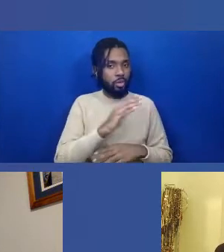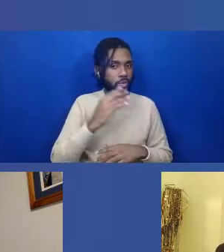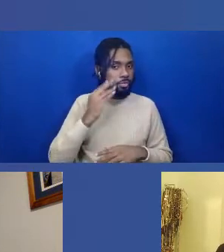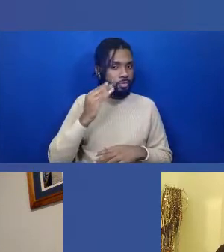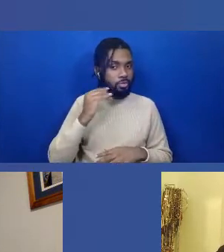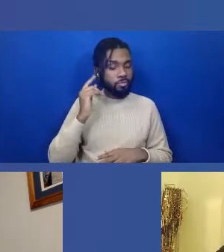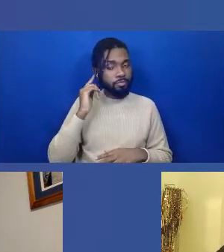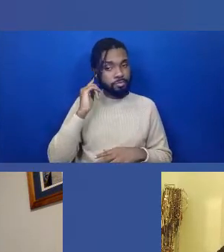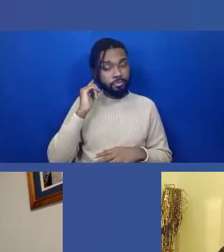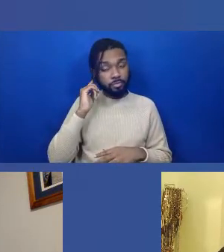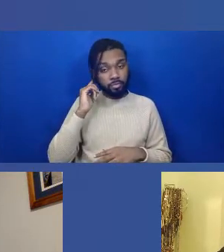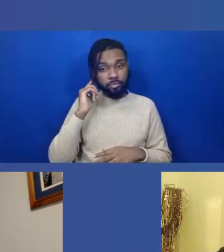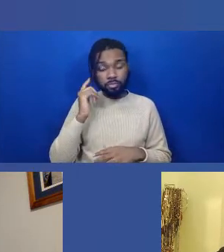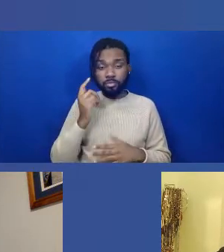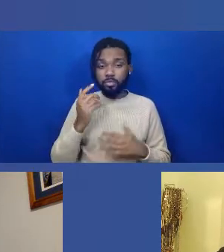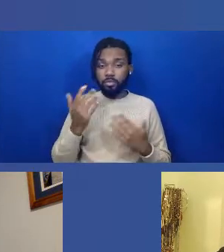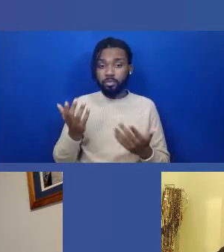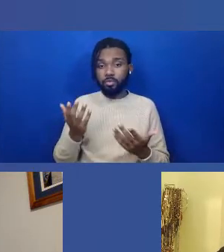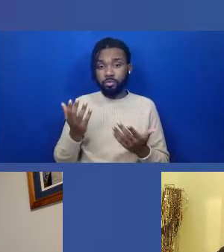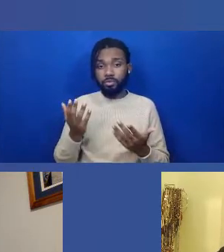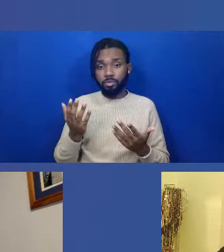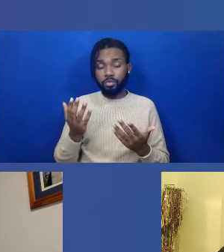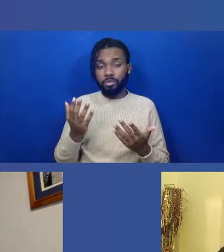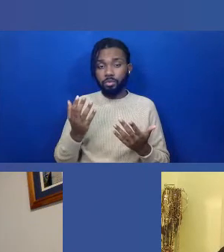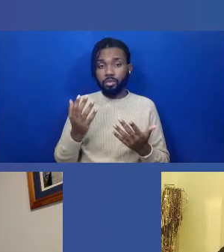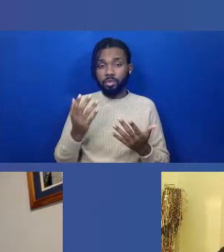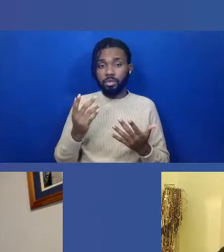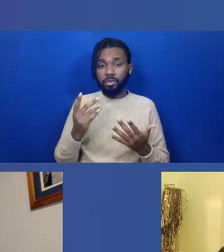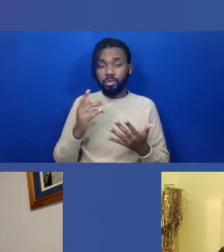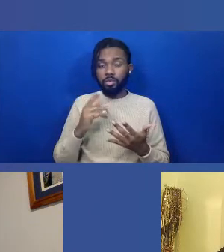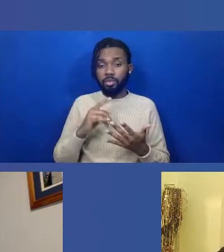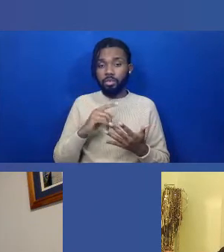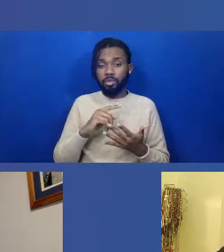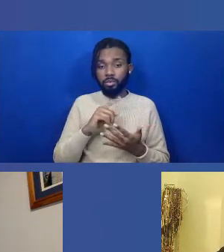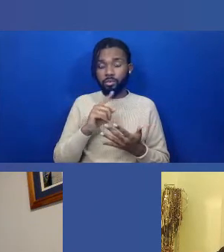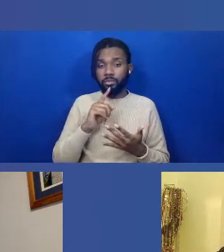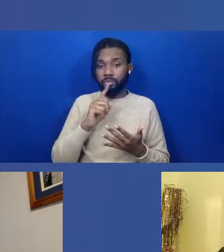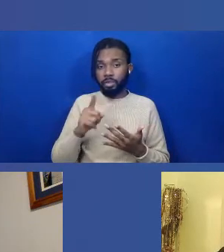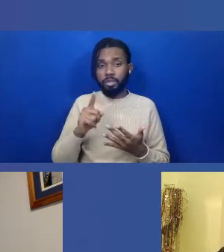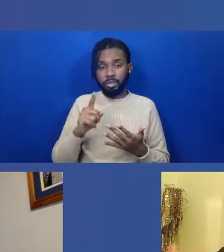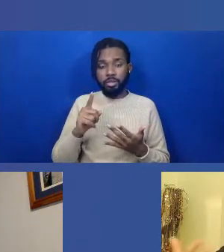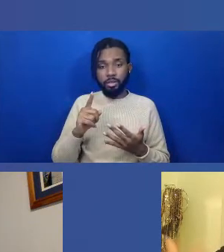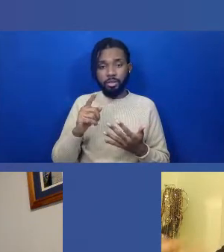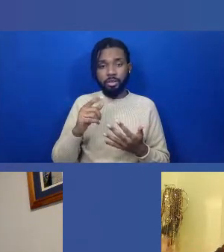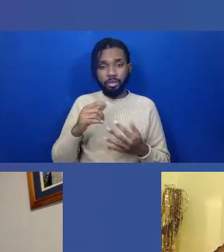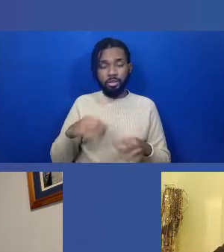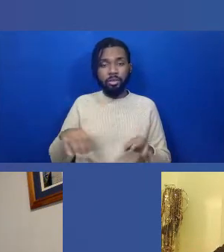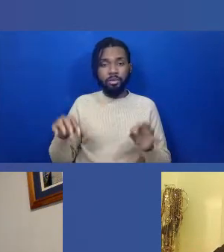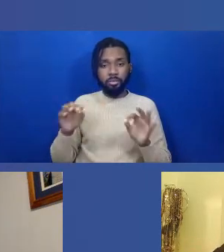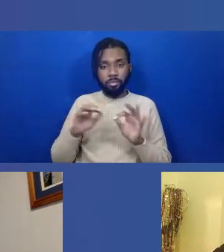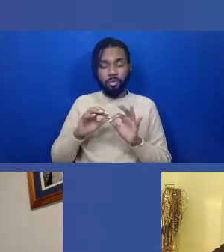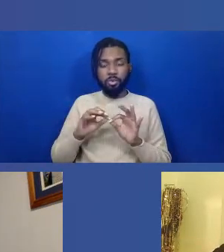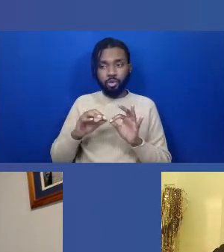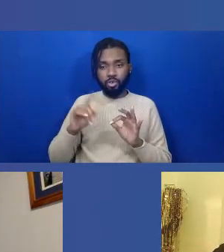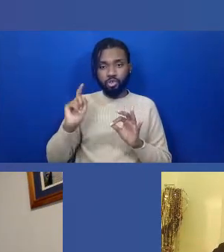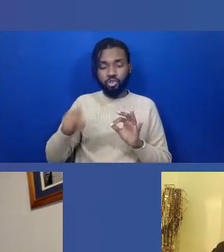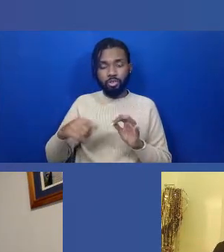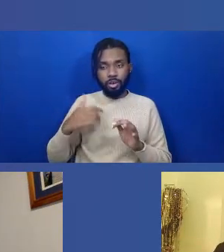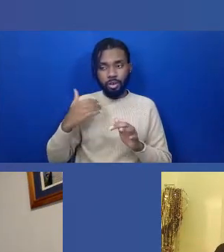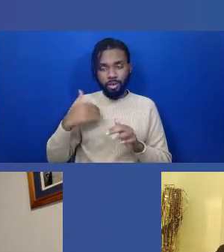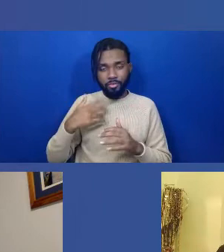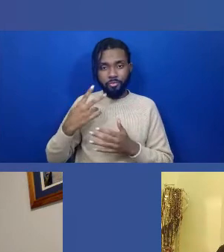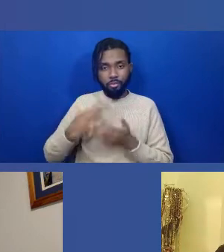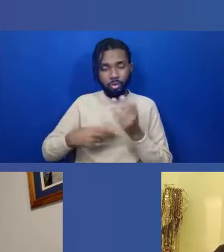It's one that ultimately equals that there is great mutual reward to enter into this situation.